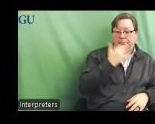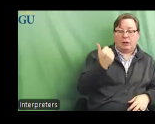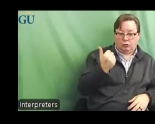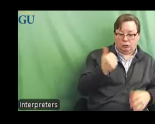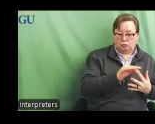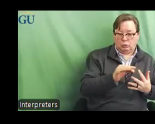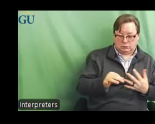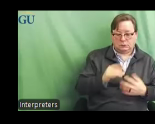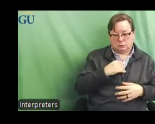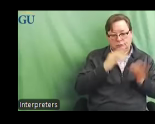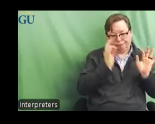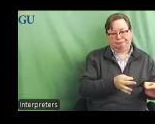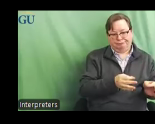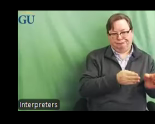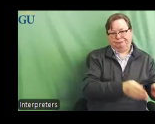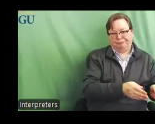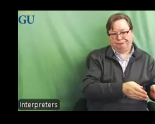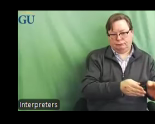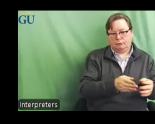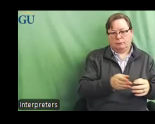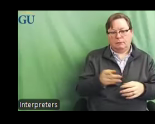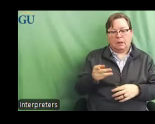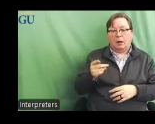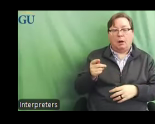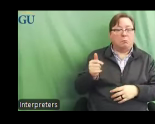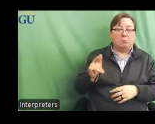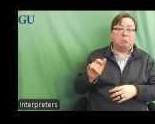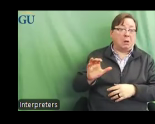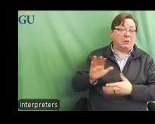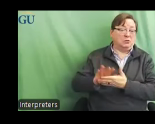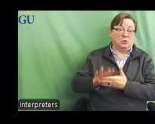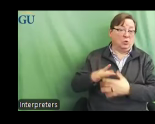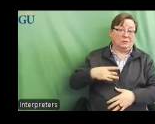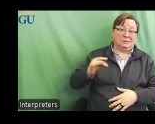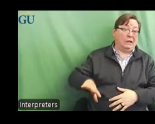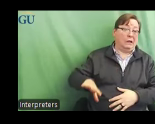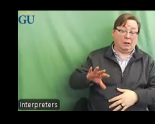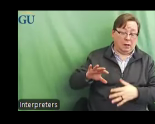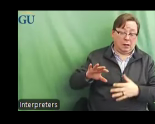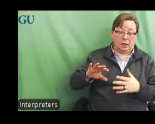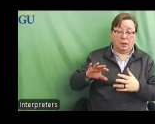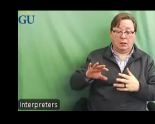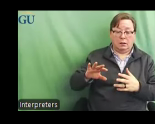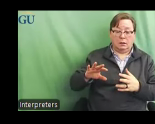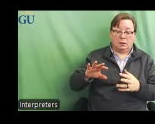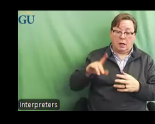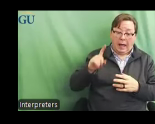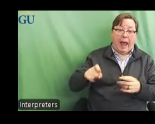did. Of course, the public school did not like that. We did have to fight